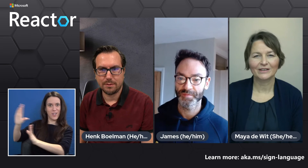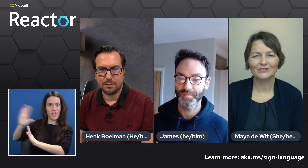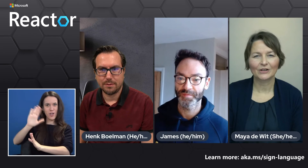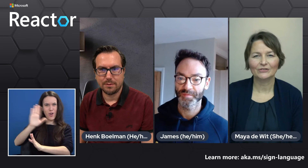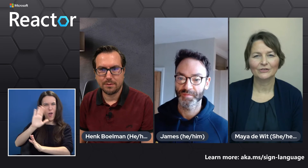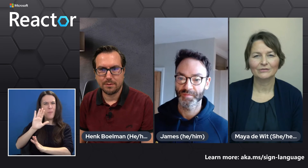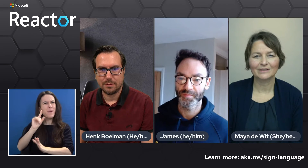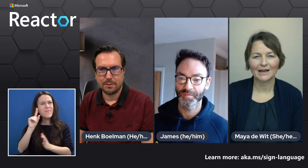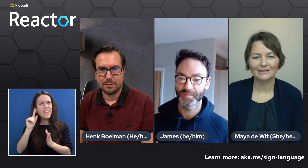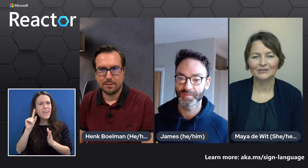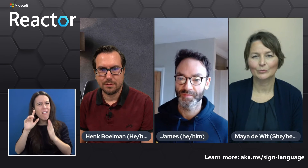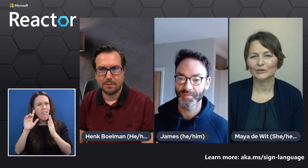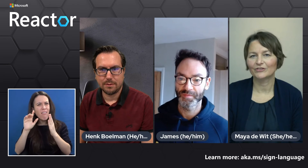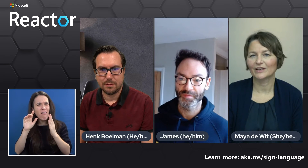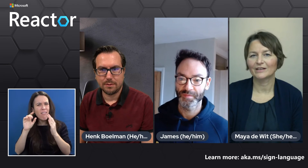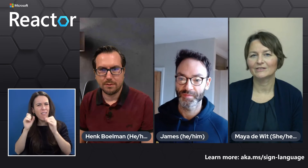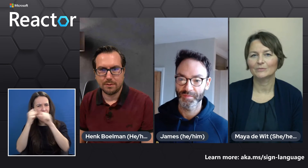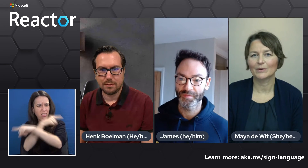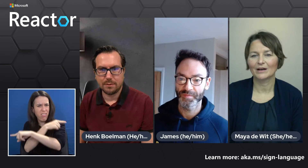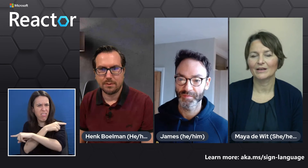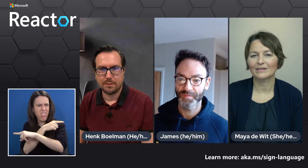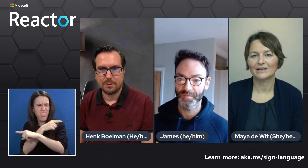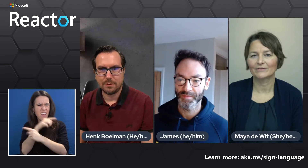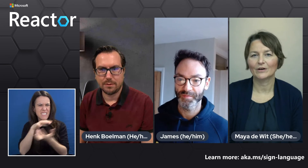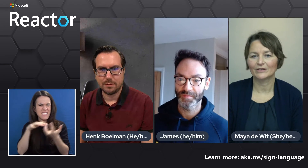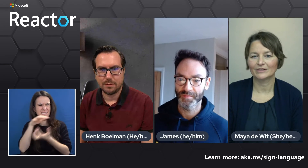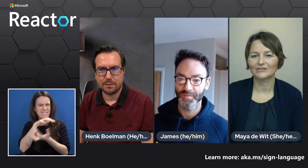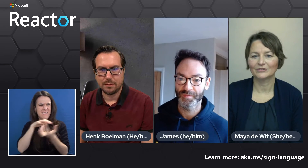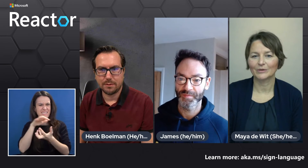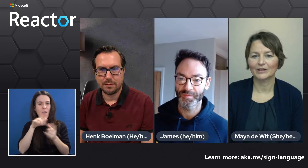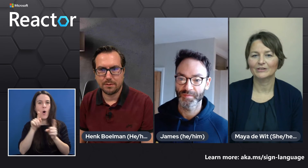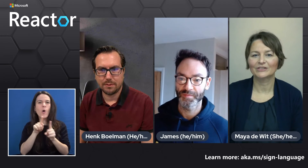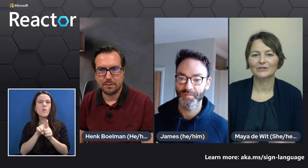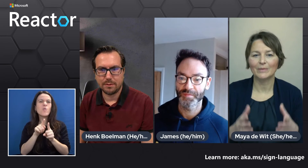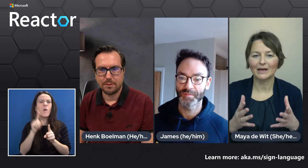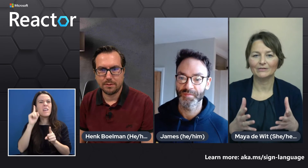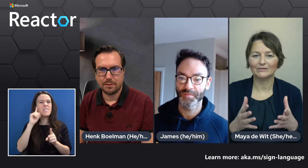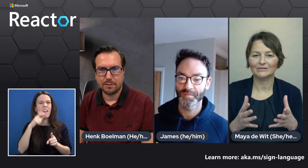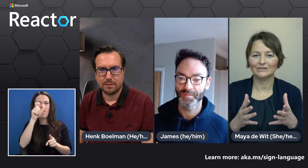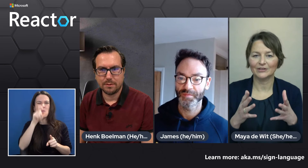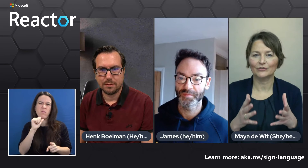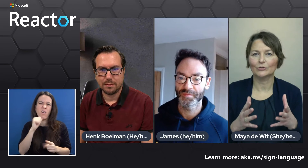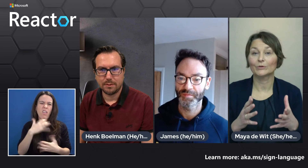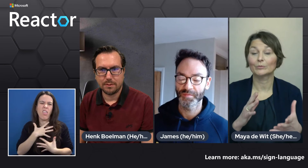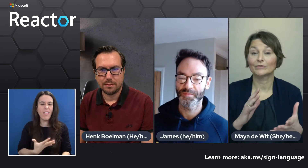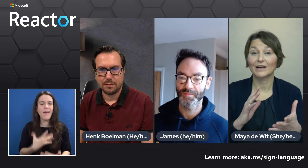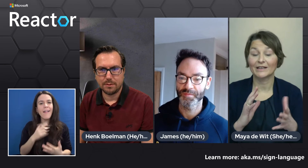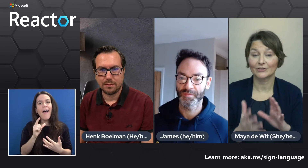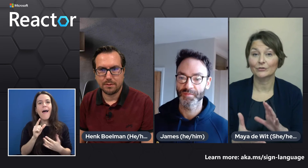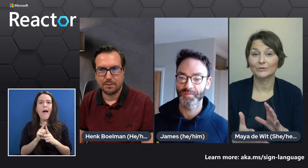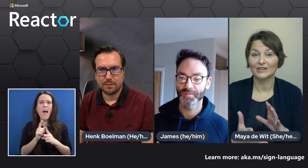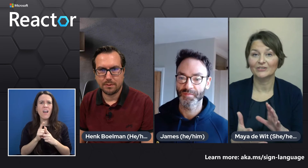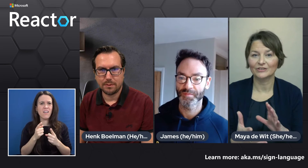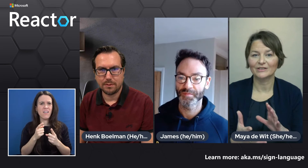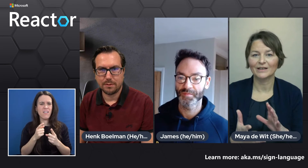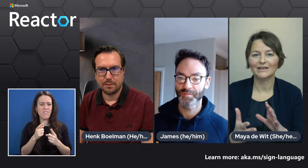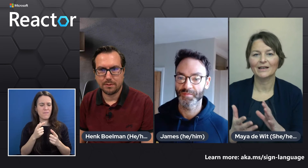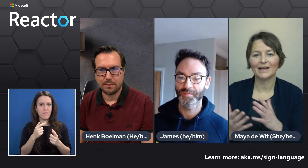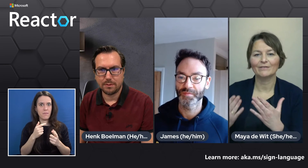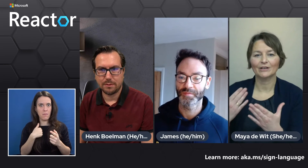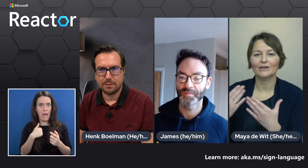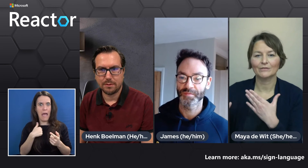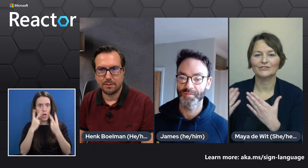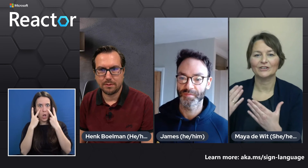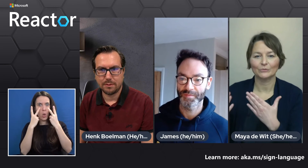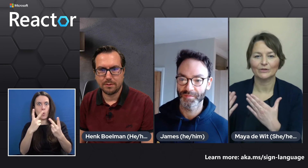situation, and it's also not appreciated by the deaf audience because it's about the interpreter providing interpretation and not